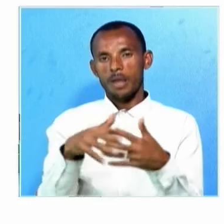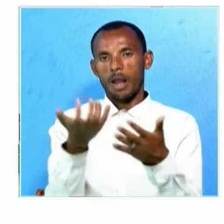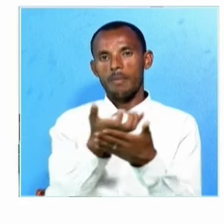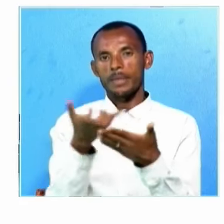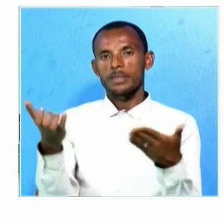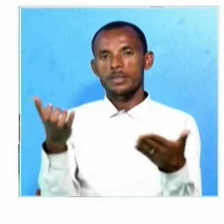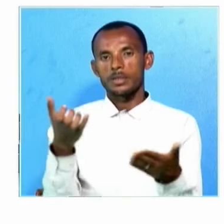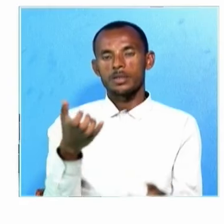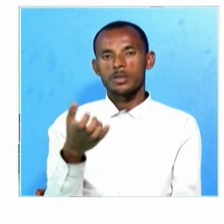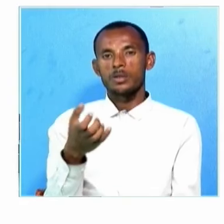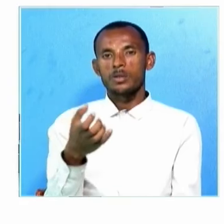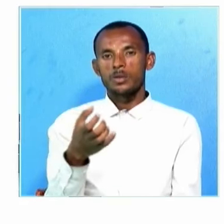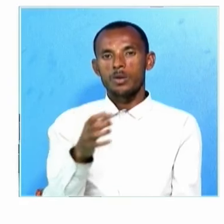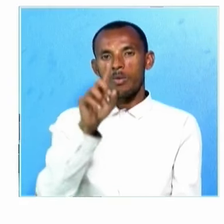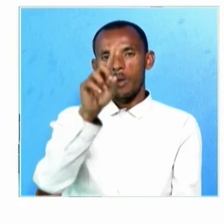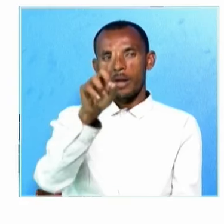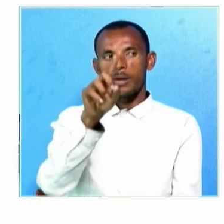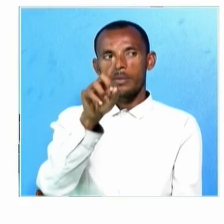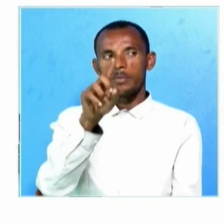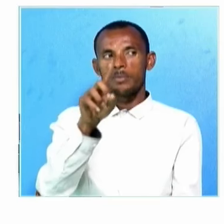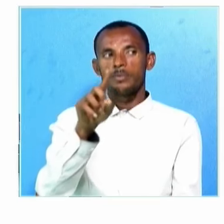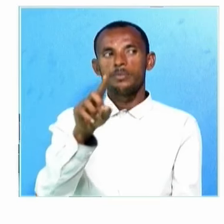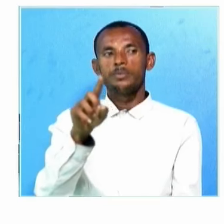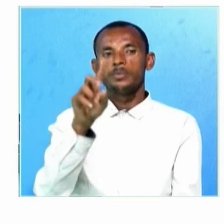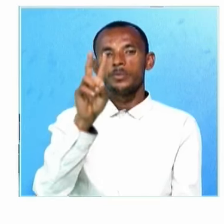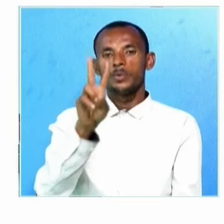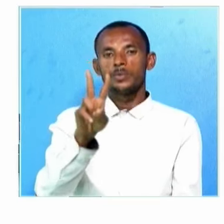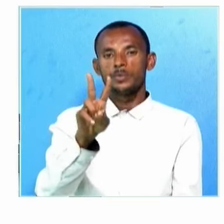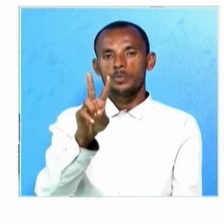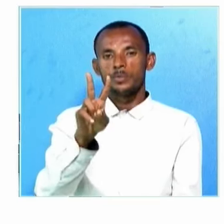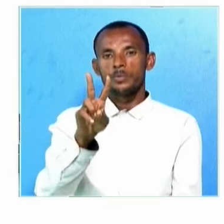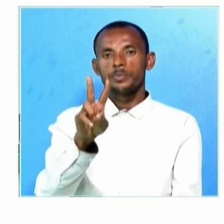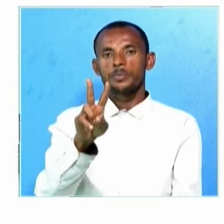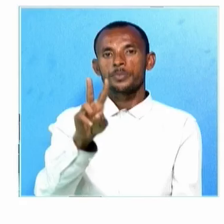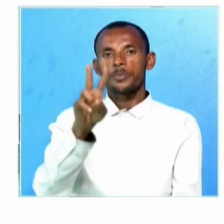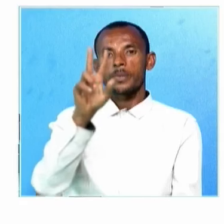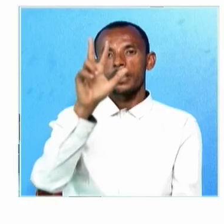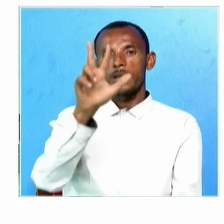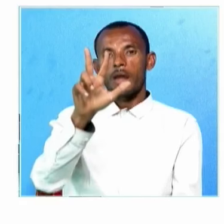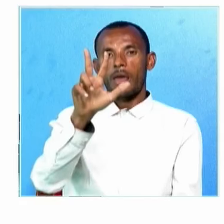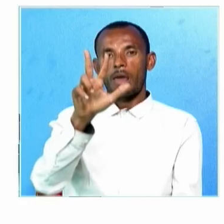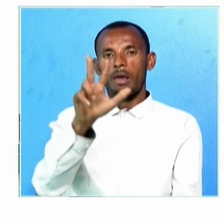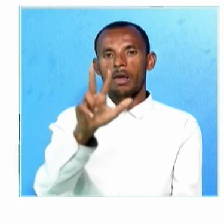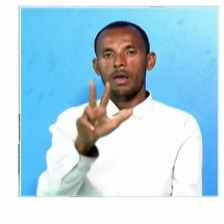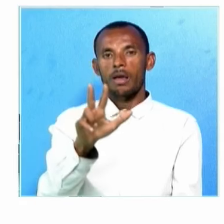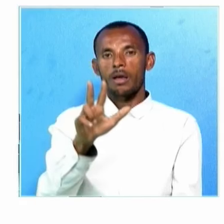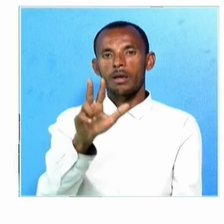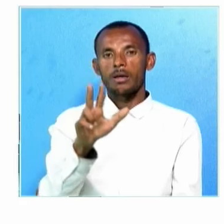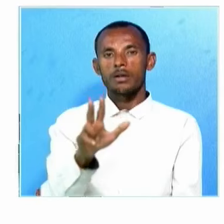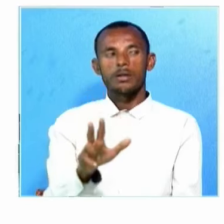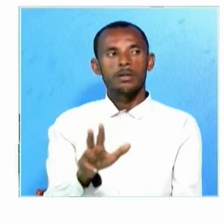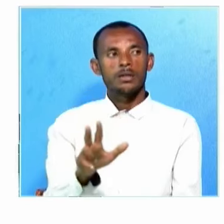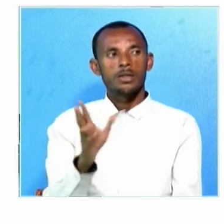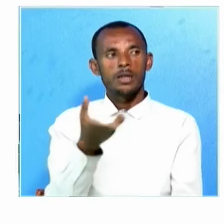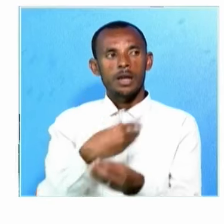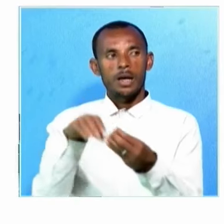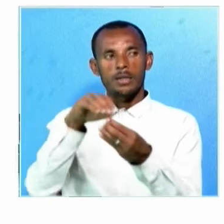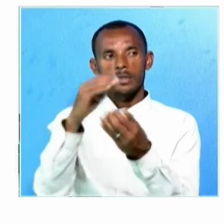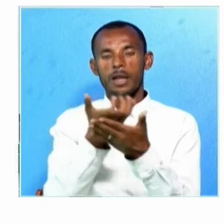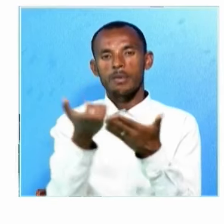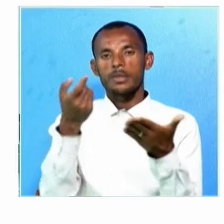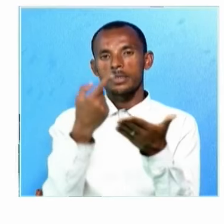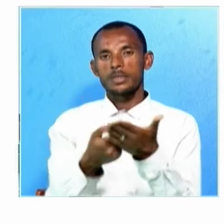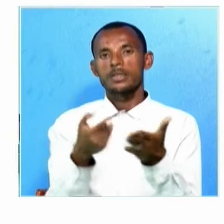elements, so 1, 2, 3, so add the elements on this